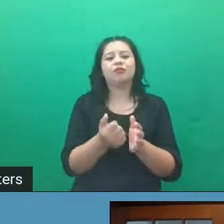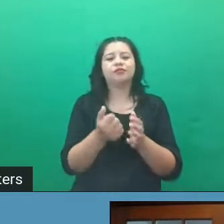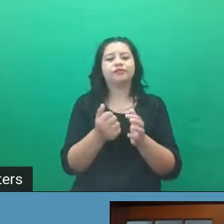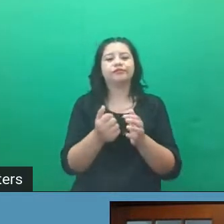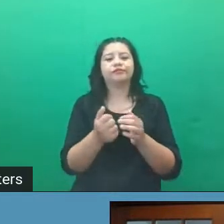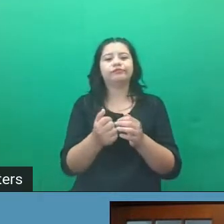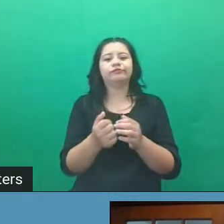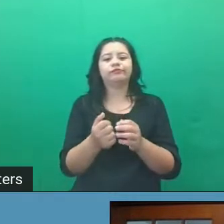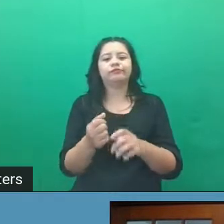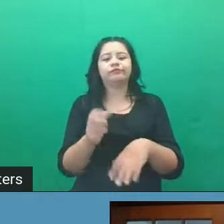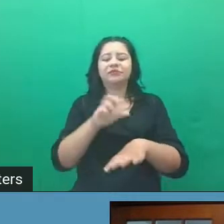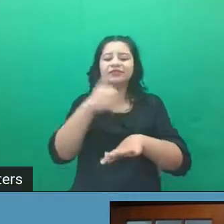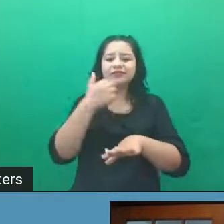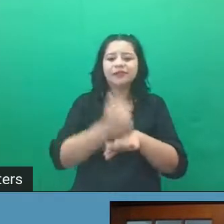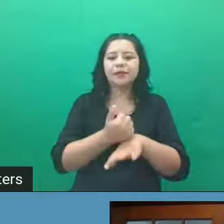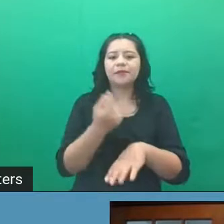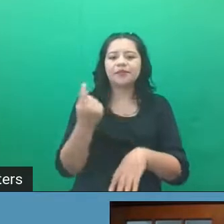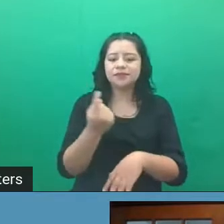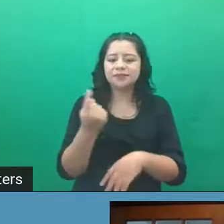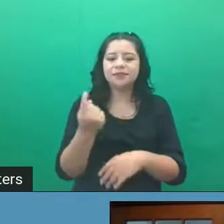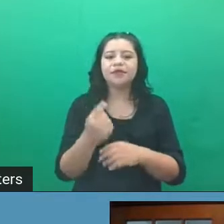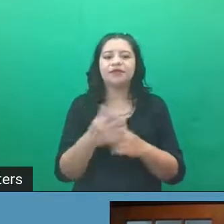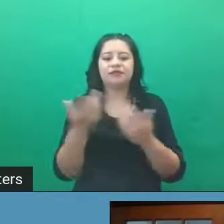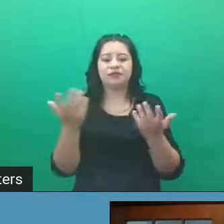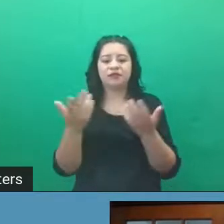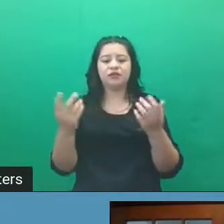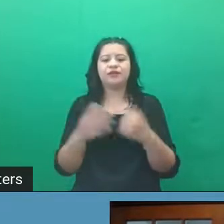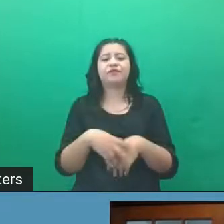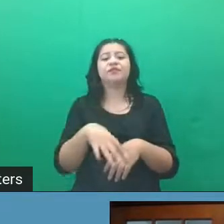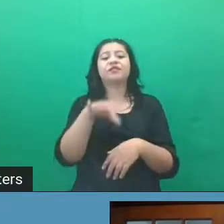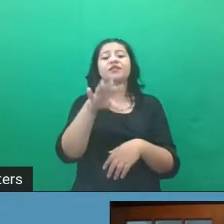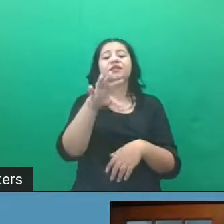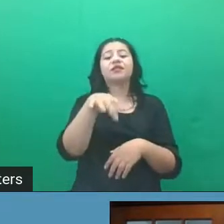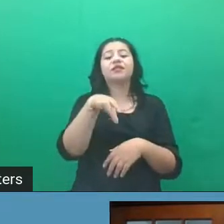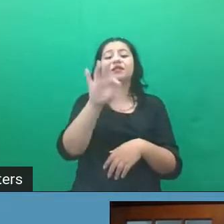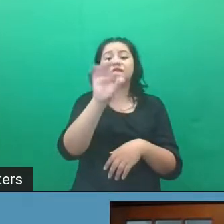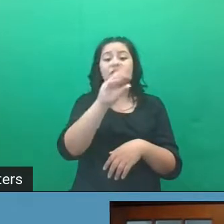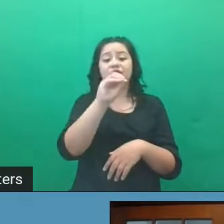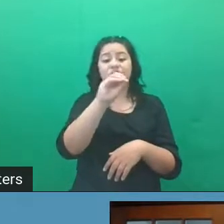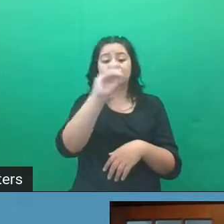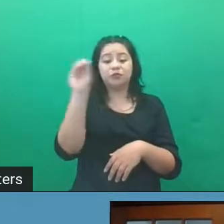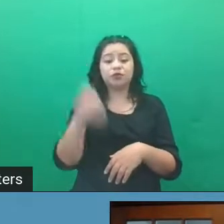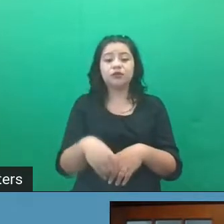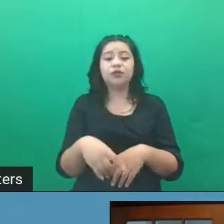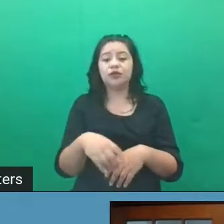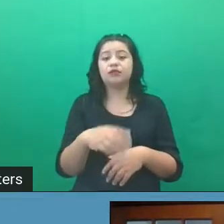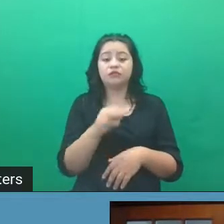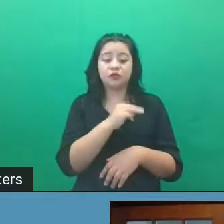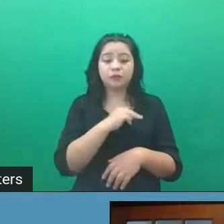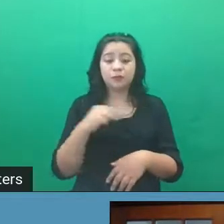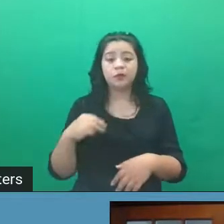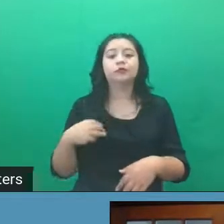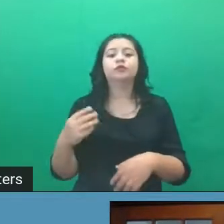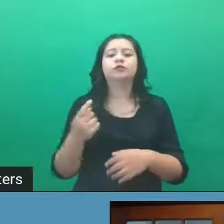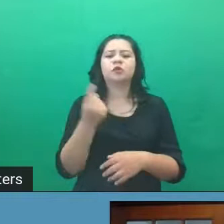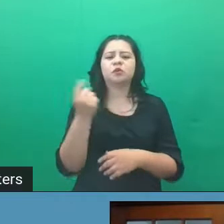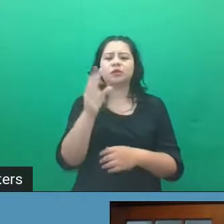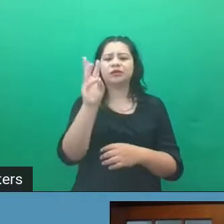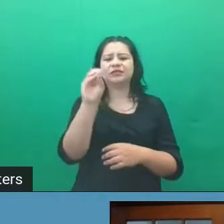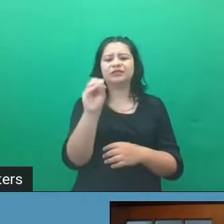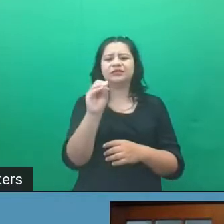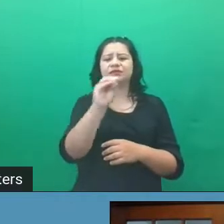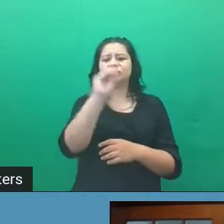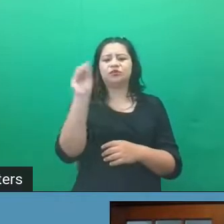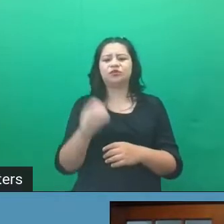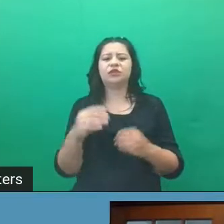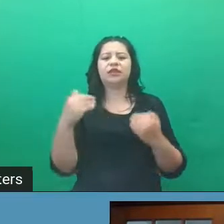this. We got a survey that came back, and 90% of the people that filled out the survey were members, but only 60% had been